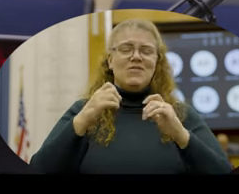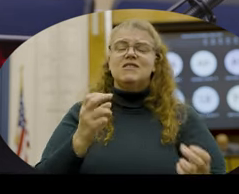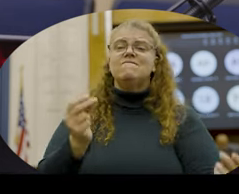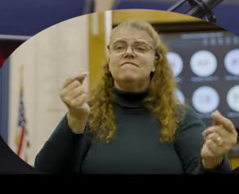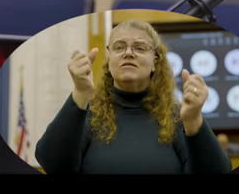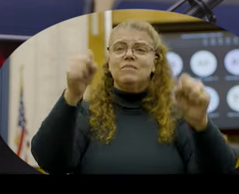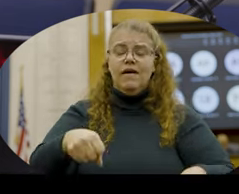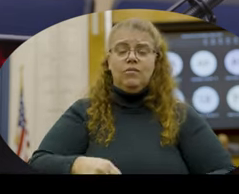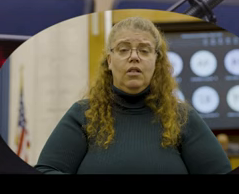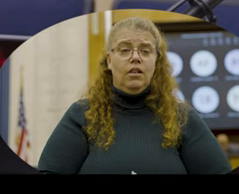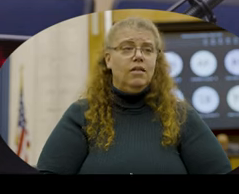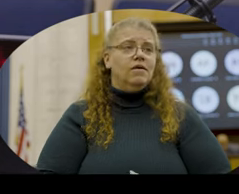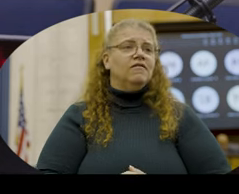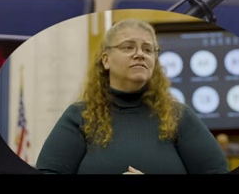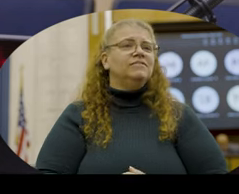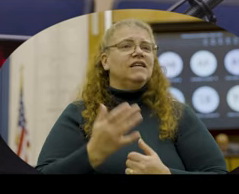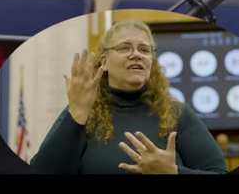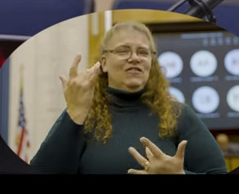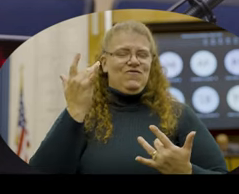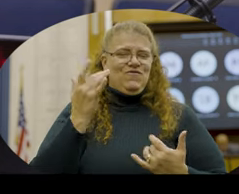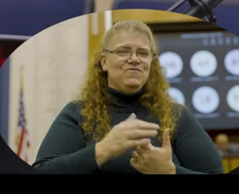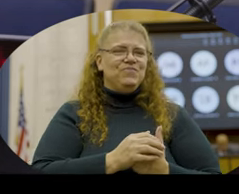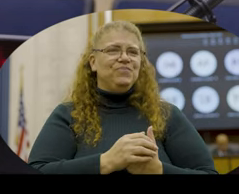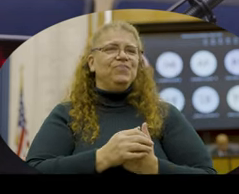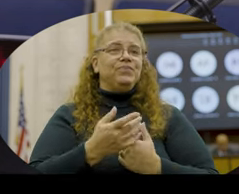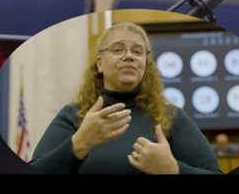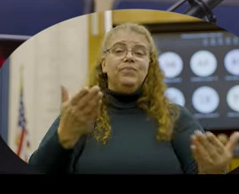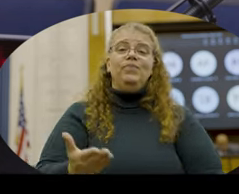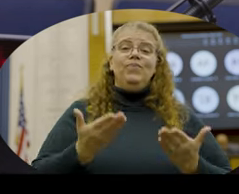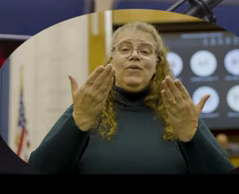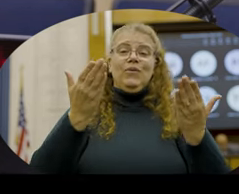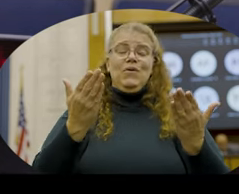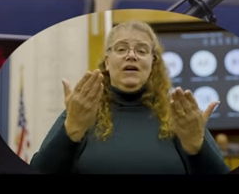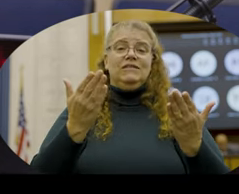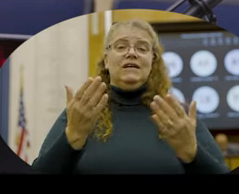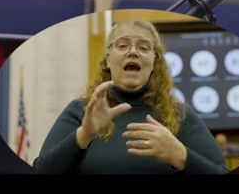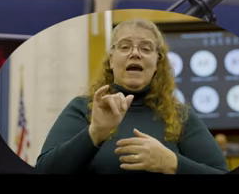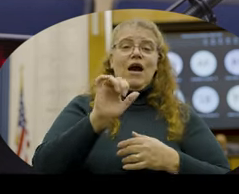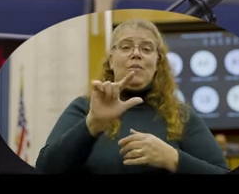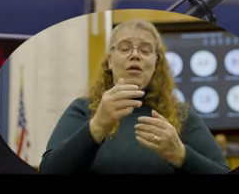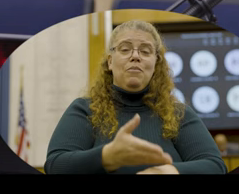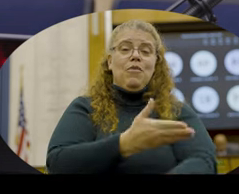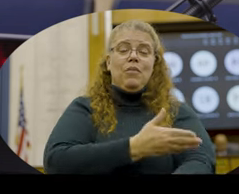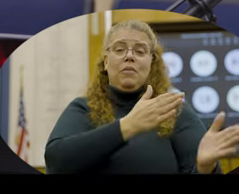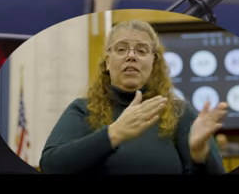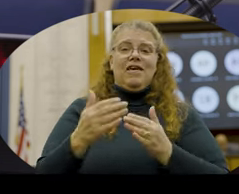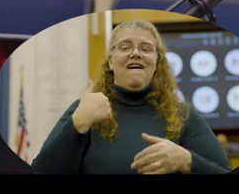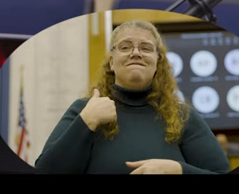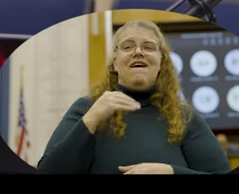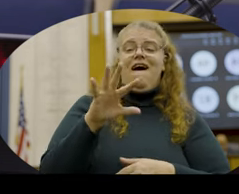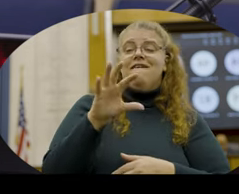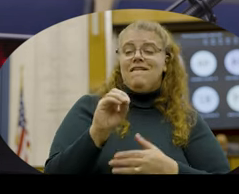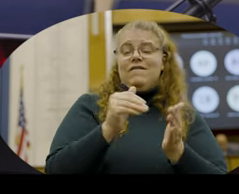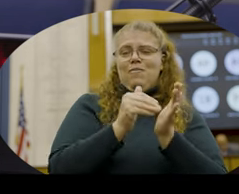as possible. That is why the proposed capital improvement plan includes